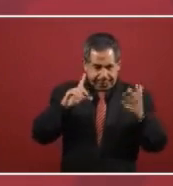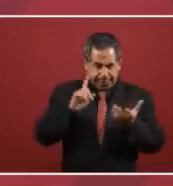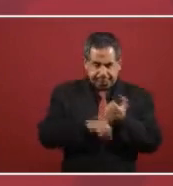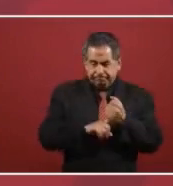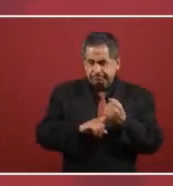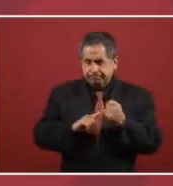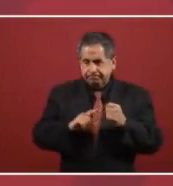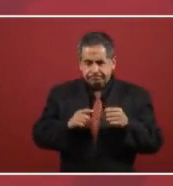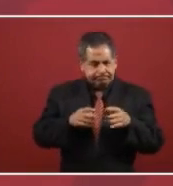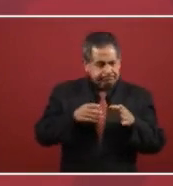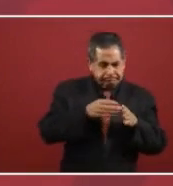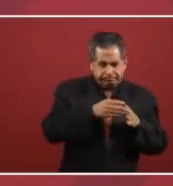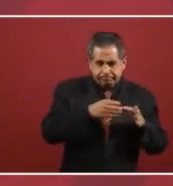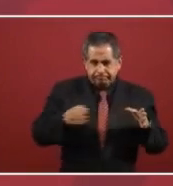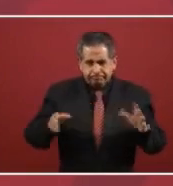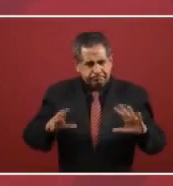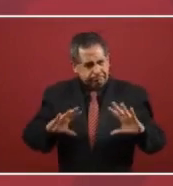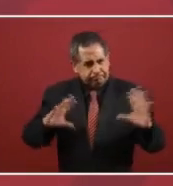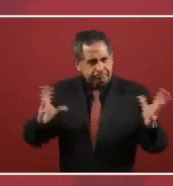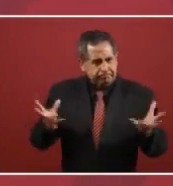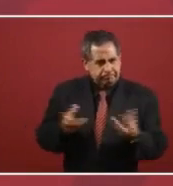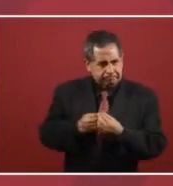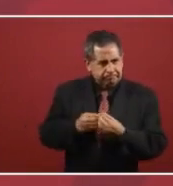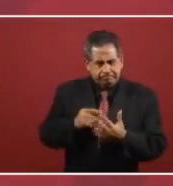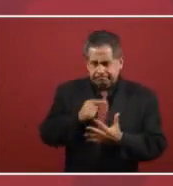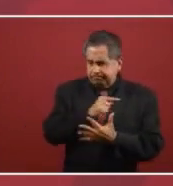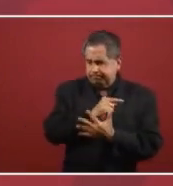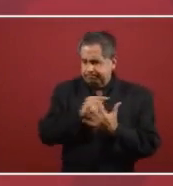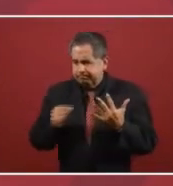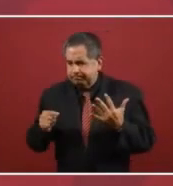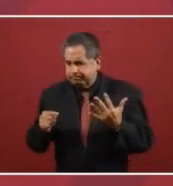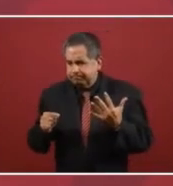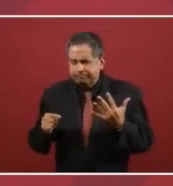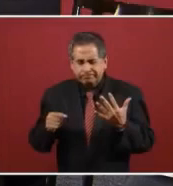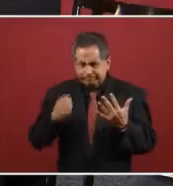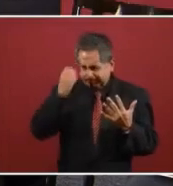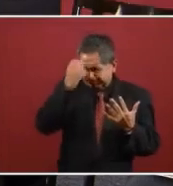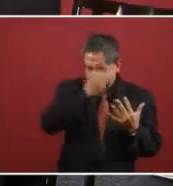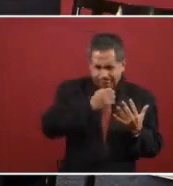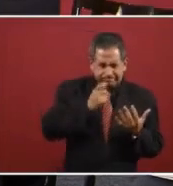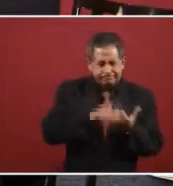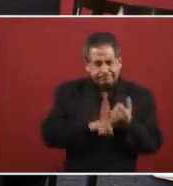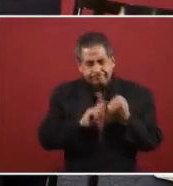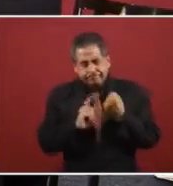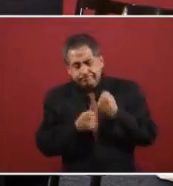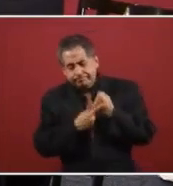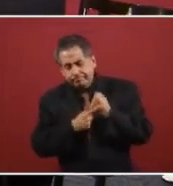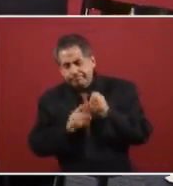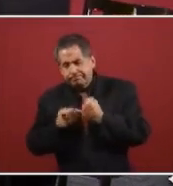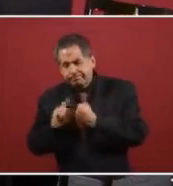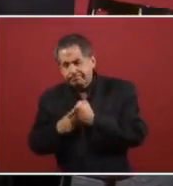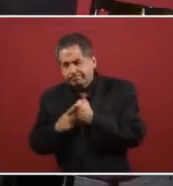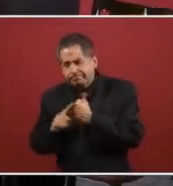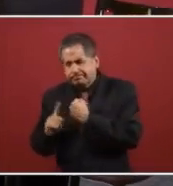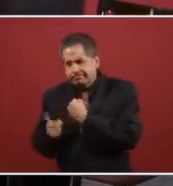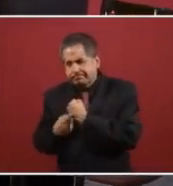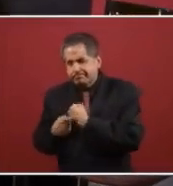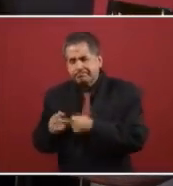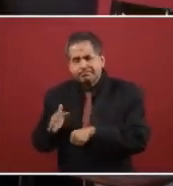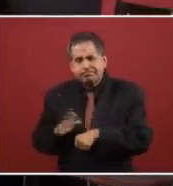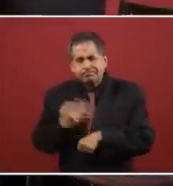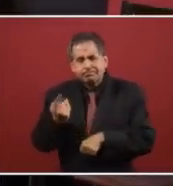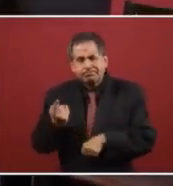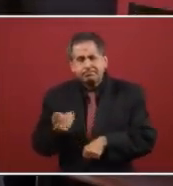vision integral, that's integral. análisis de las causas. Analyze the causes. Quisiera yo I